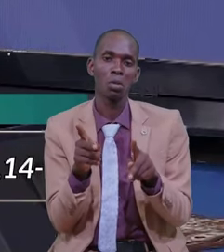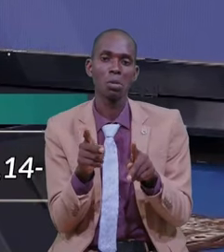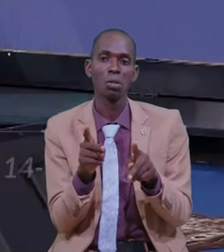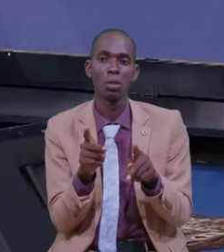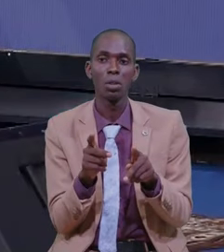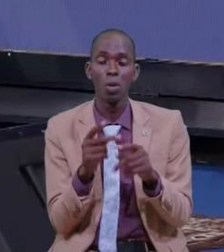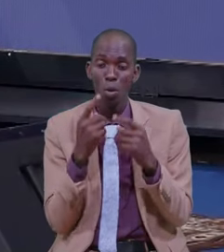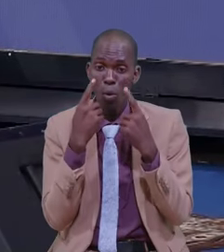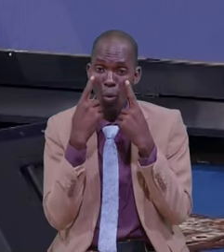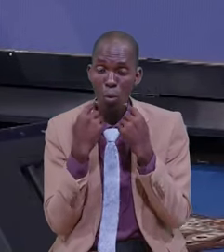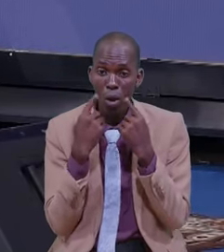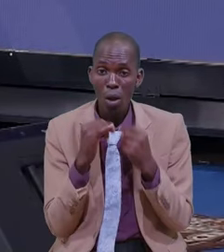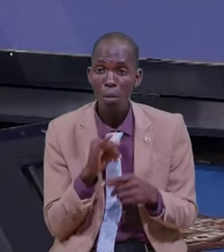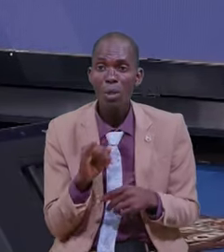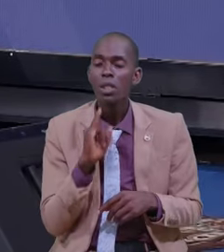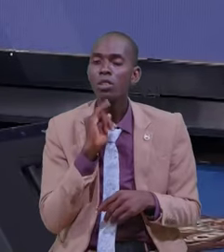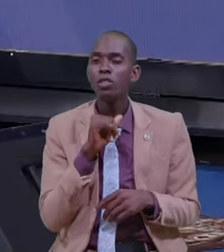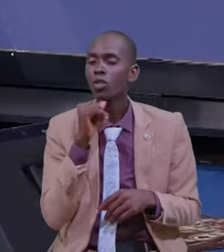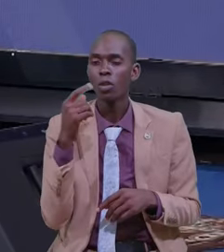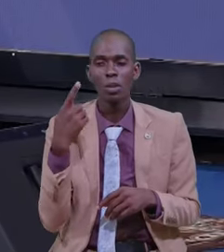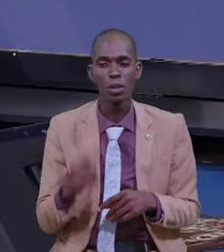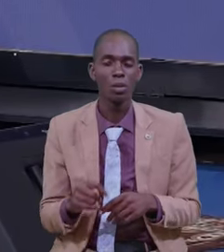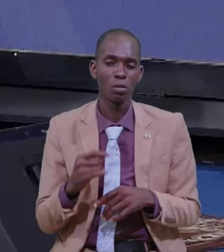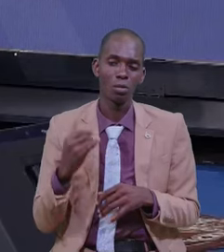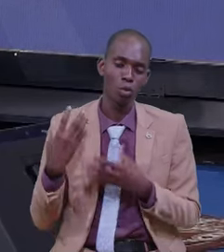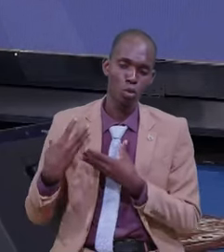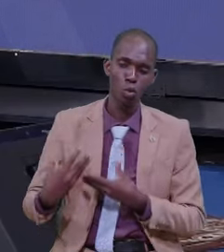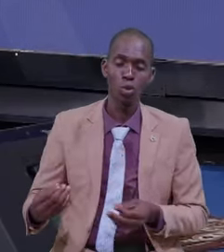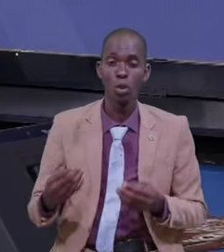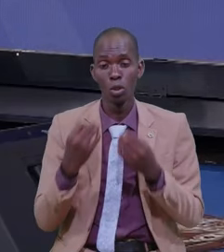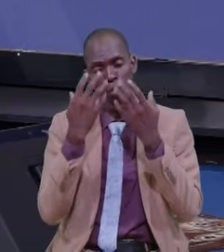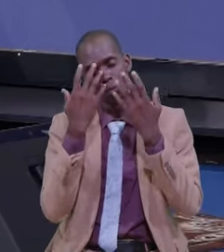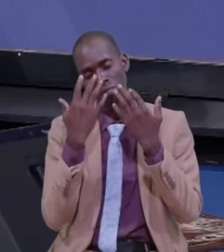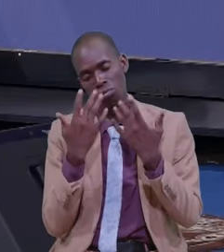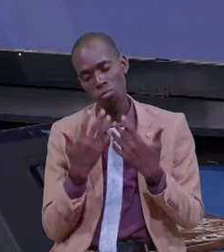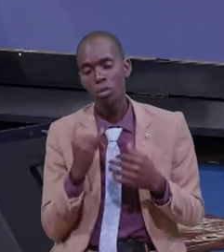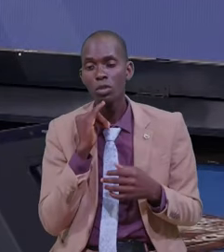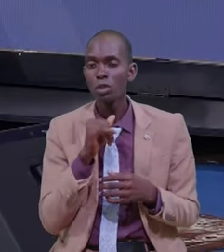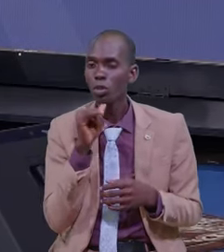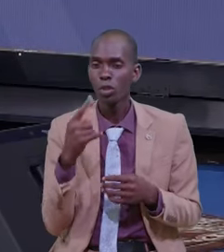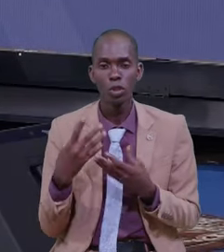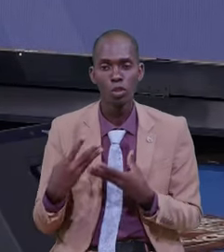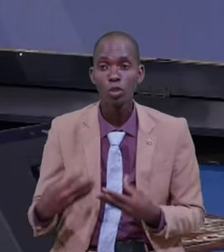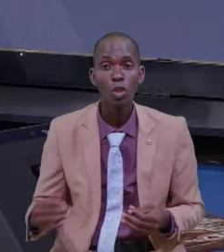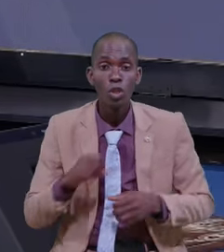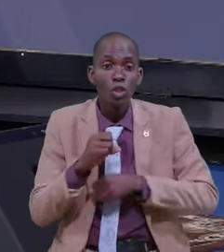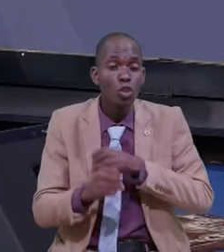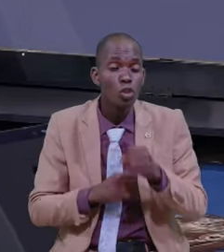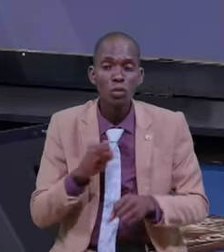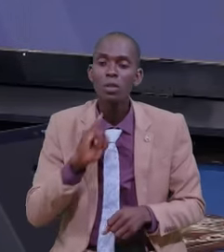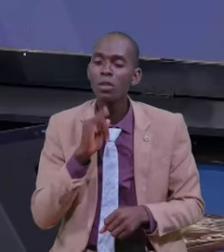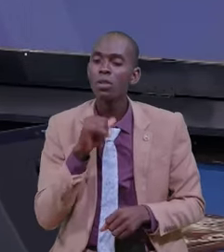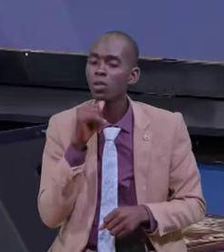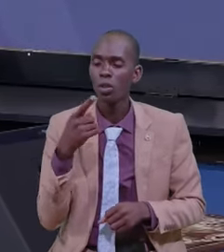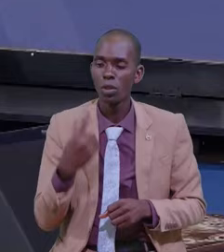Weeping, it's not the issue. Sorrow is not the issue. Suffering is not the issue. If you